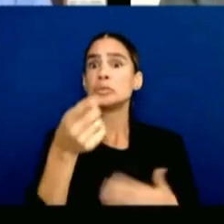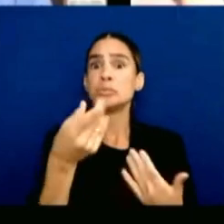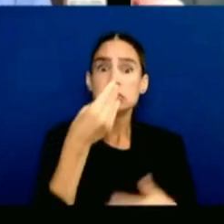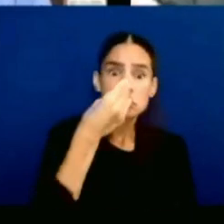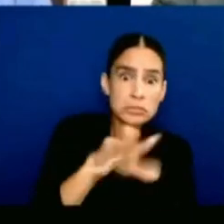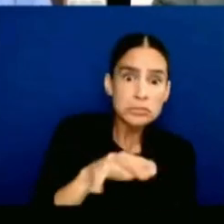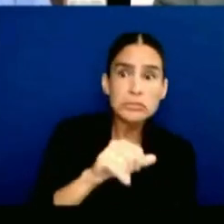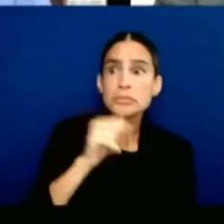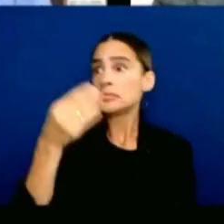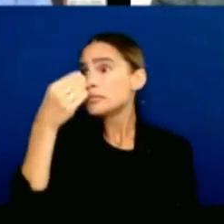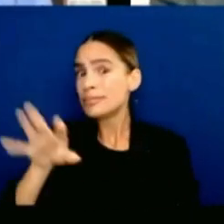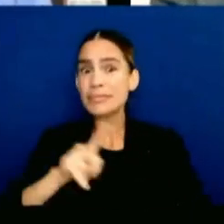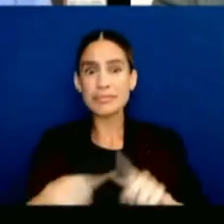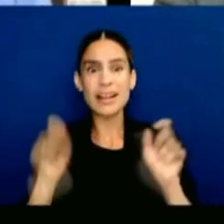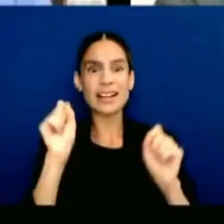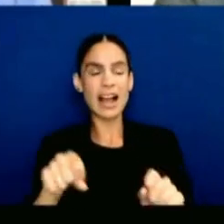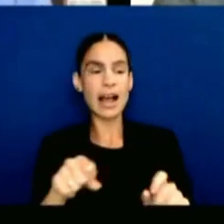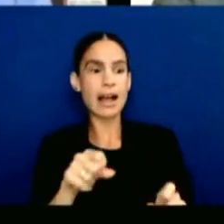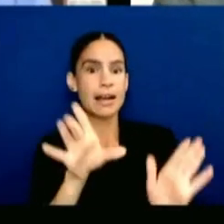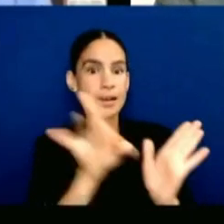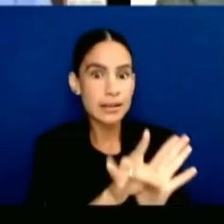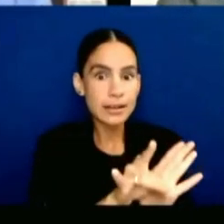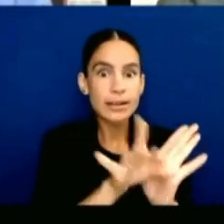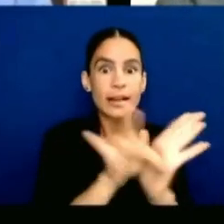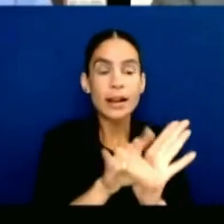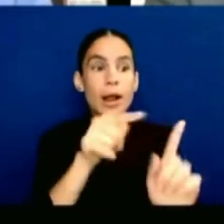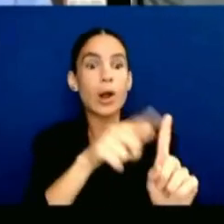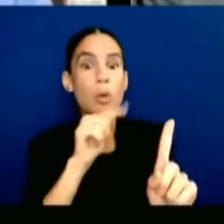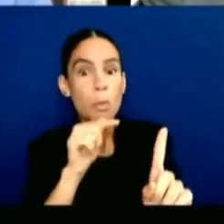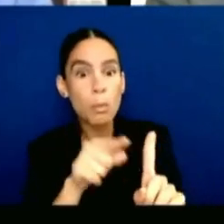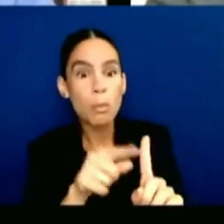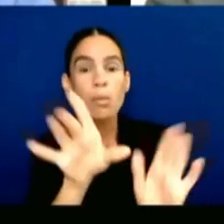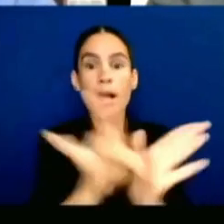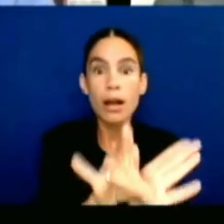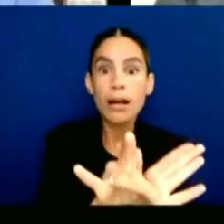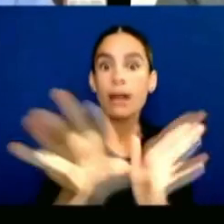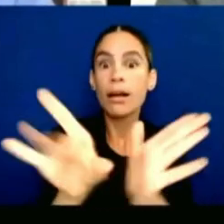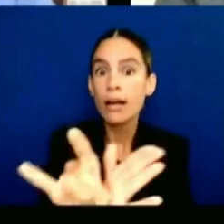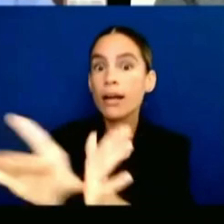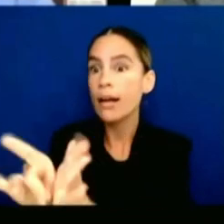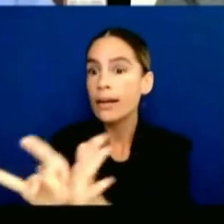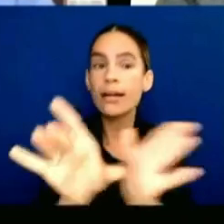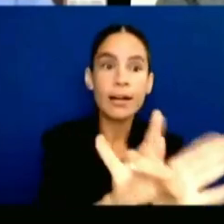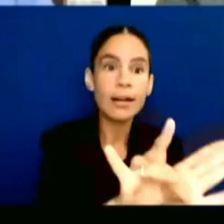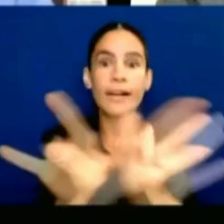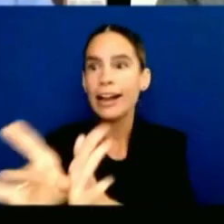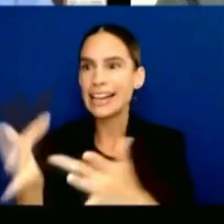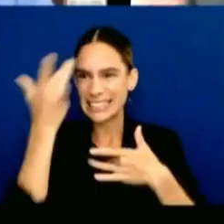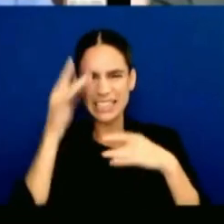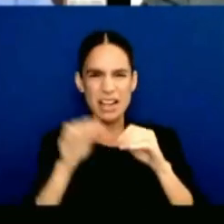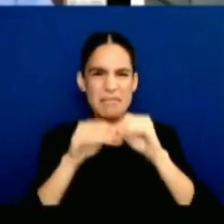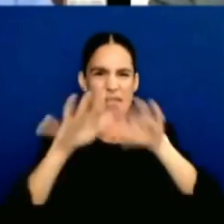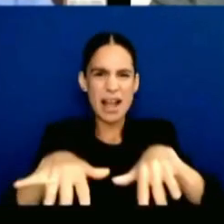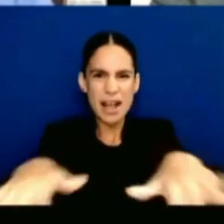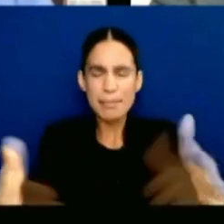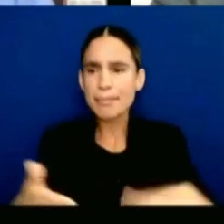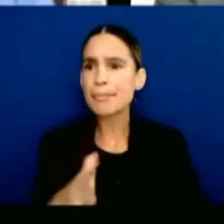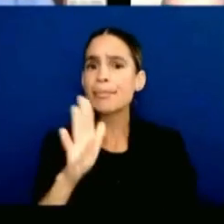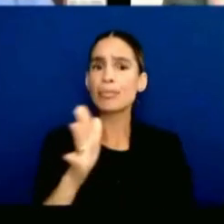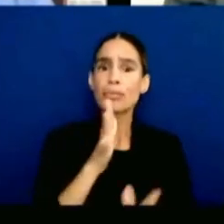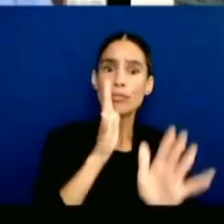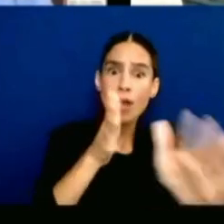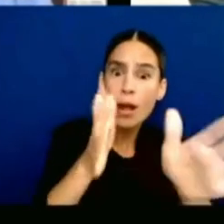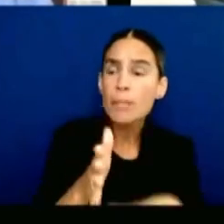someone, and then all of a sudden someone's grandmother, grandfather, or aunt who's getting chemotherapy for breast cancer gets